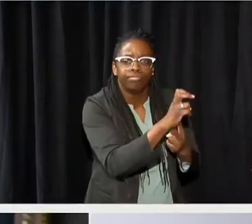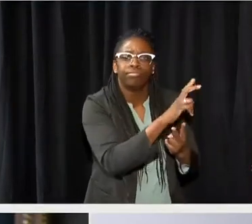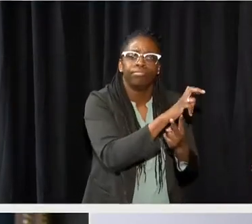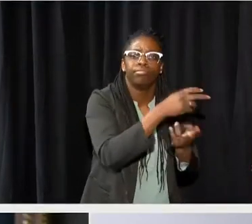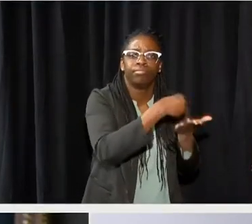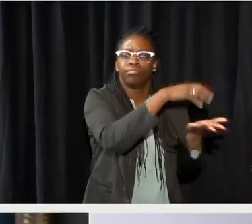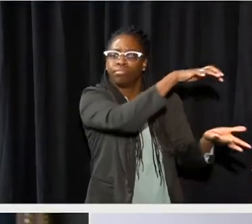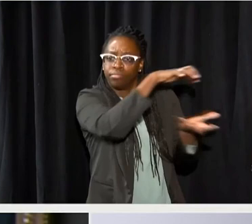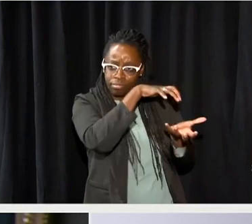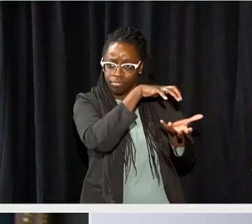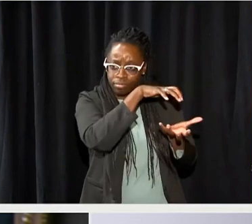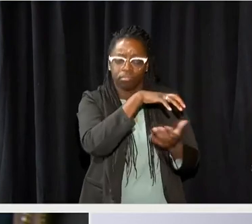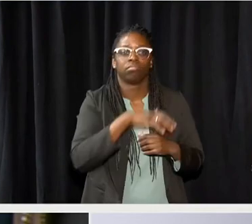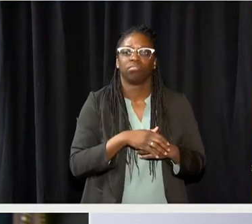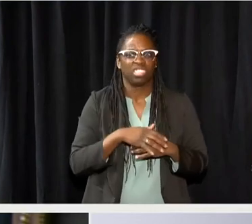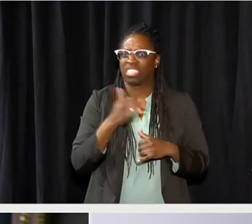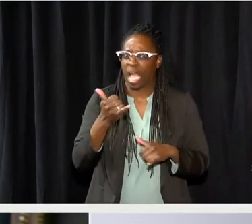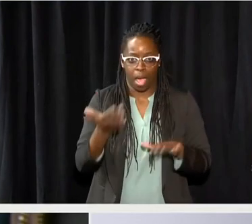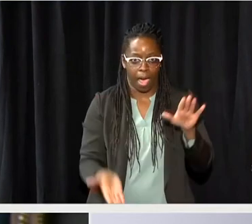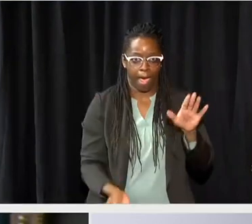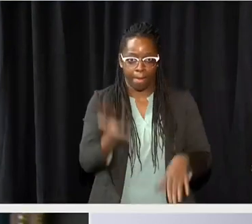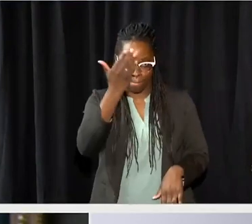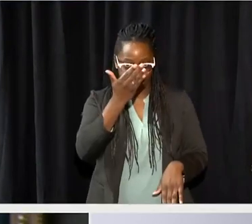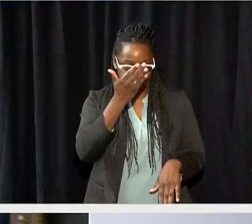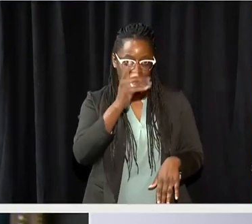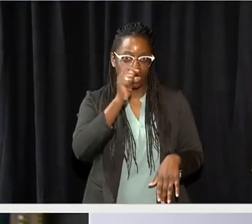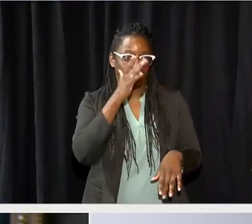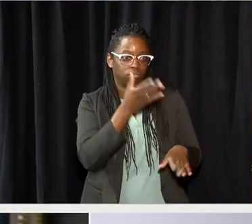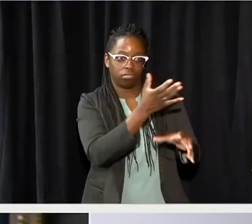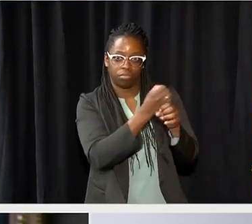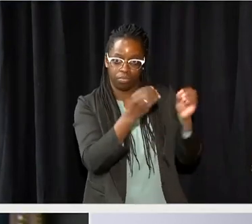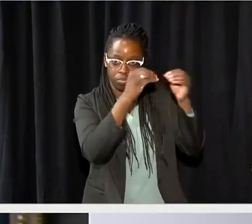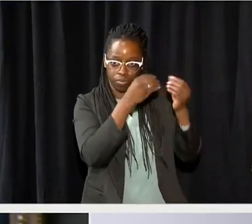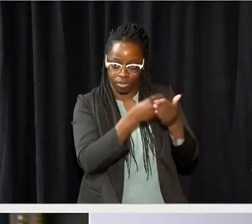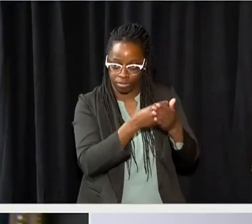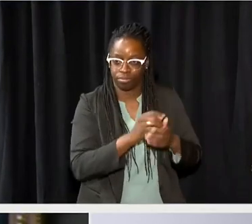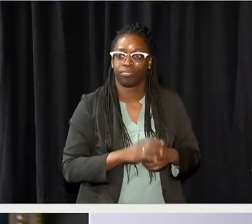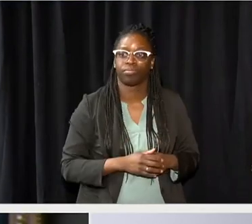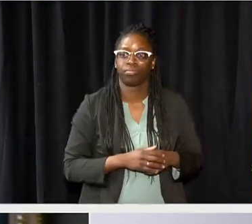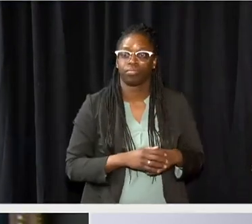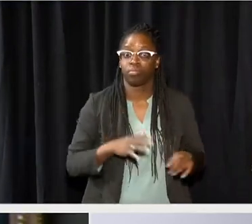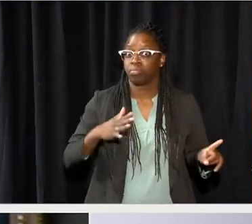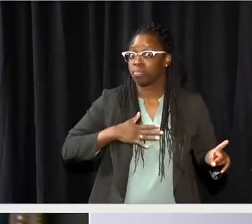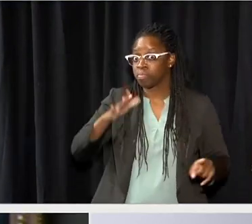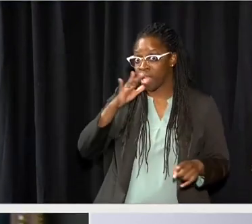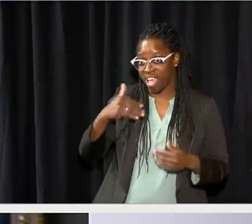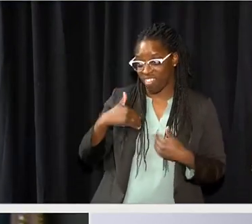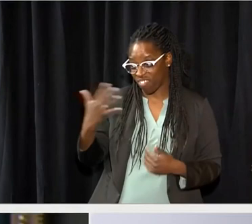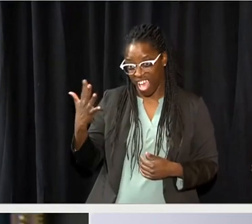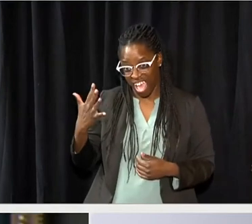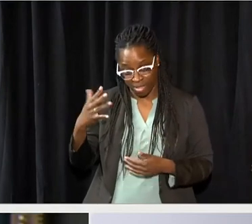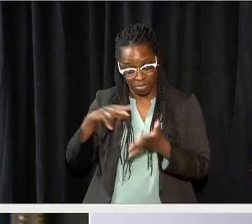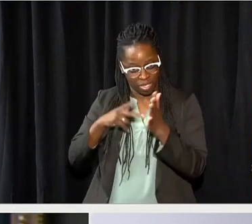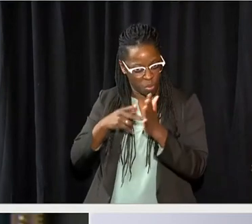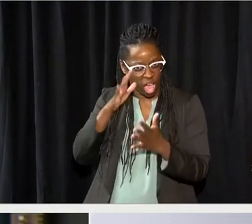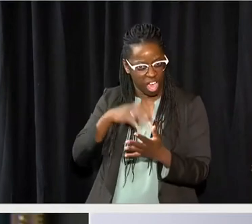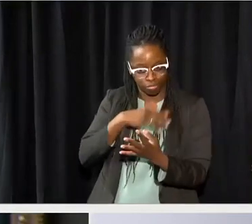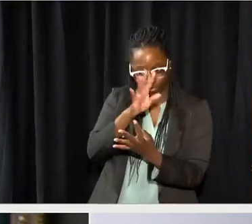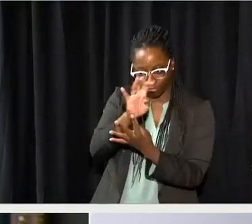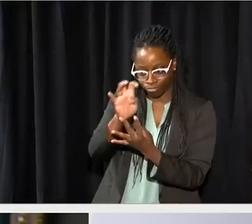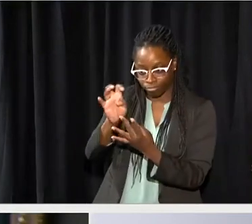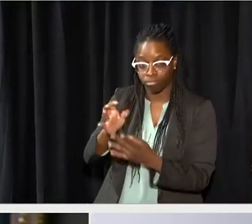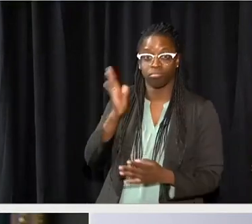or an adult with disabilities, you're going to get dollars back to help you pay for groceries, utilities, gas, and